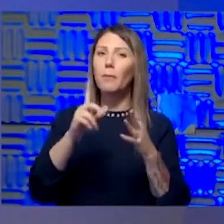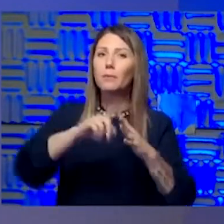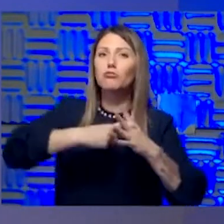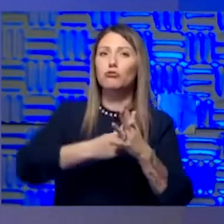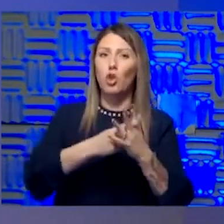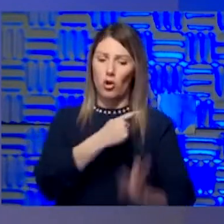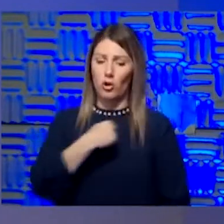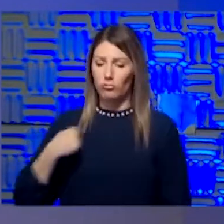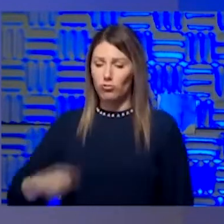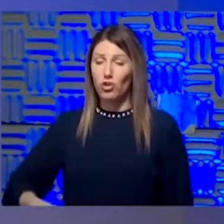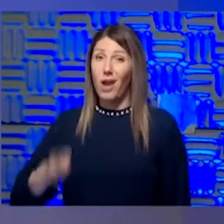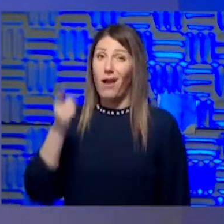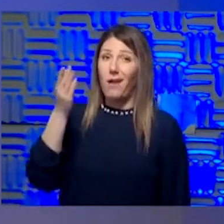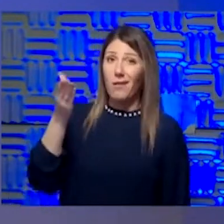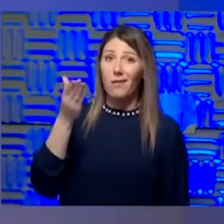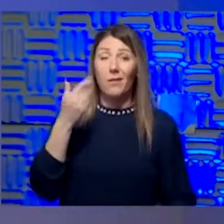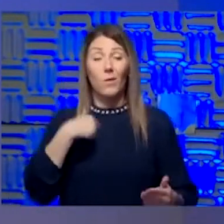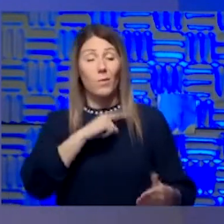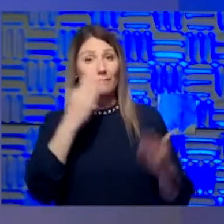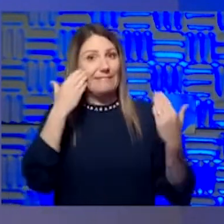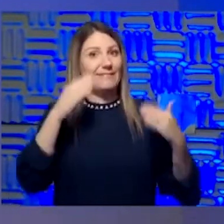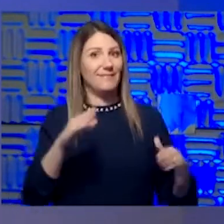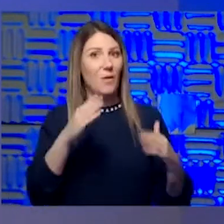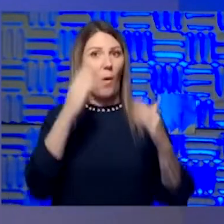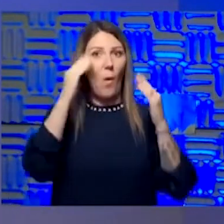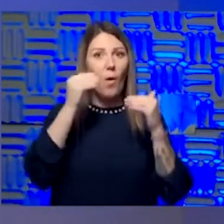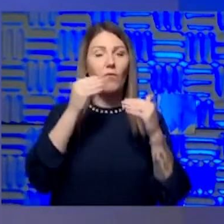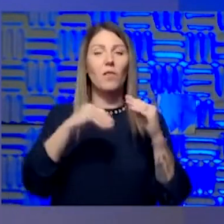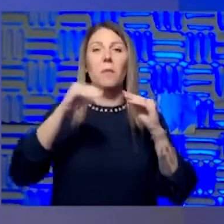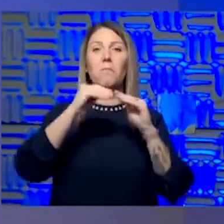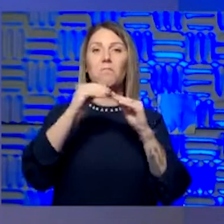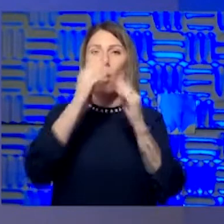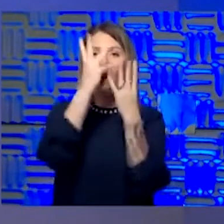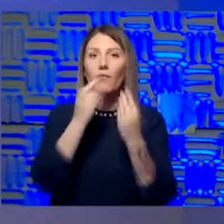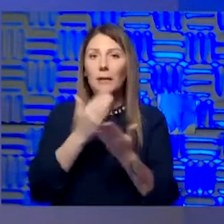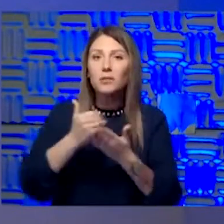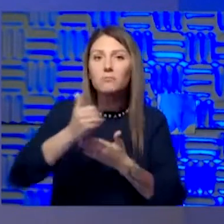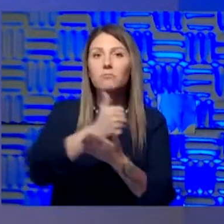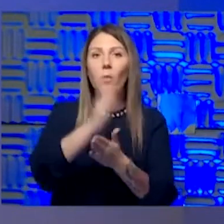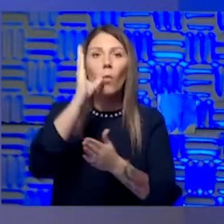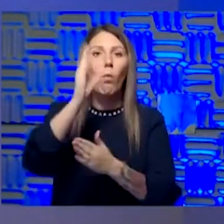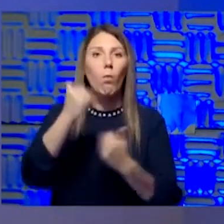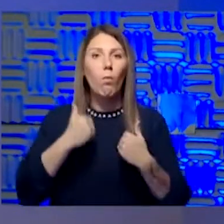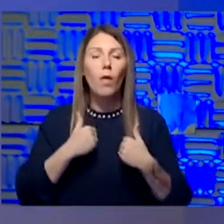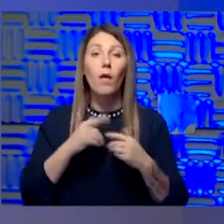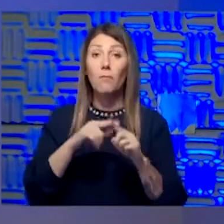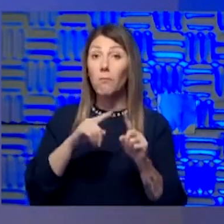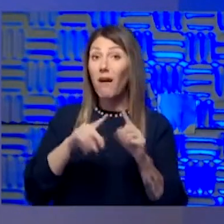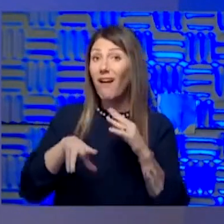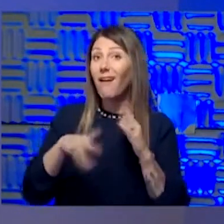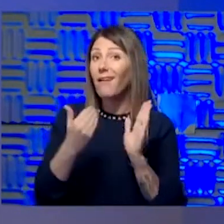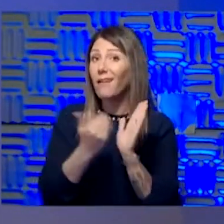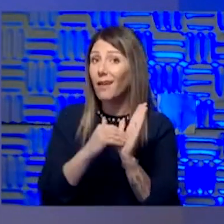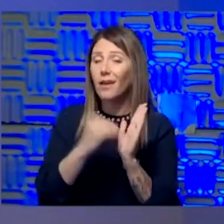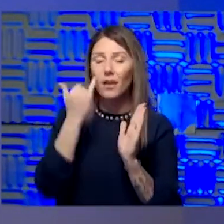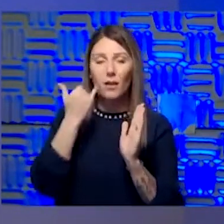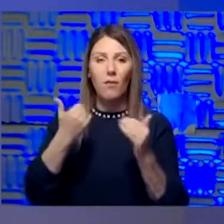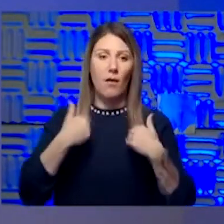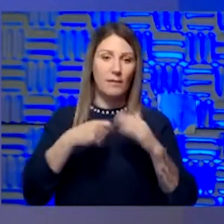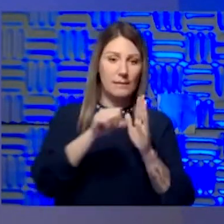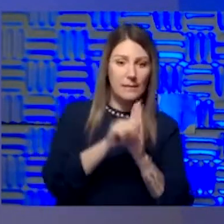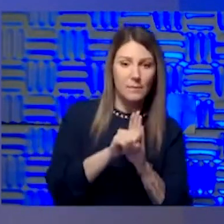we really don't know. Hopefully we get more of that information. But the other thing to do is, again, if you are having symptoms, if you are